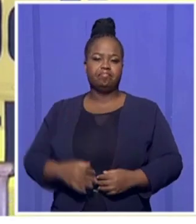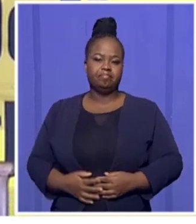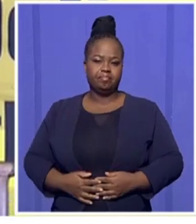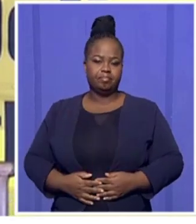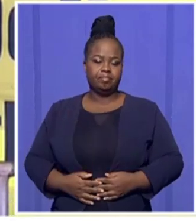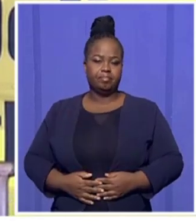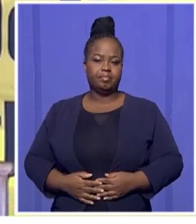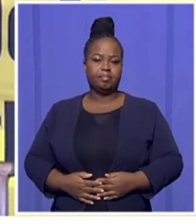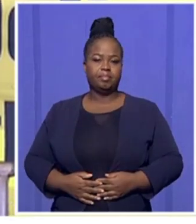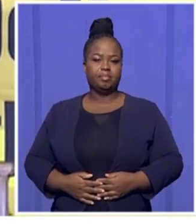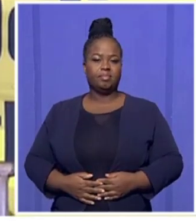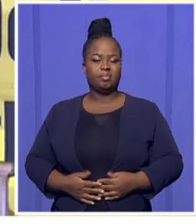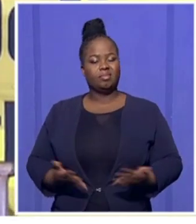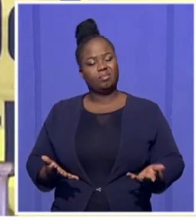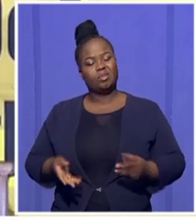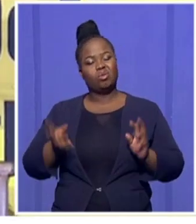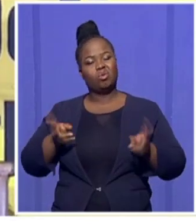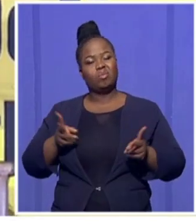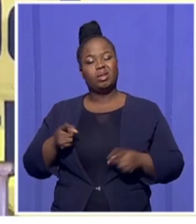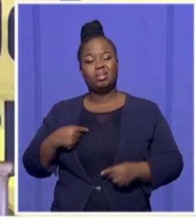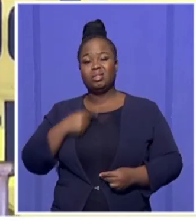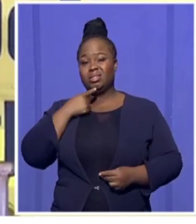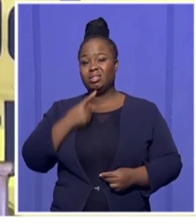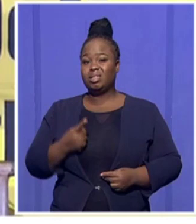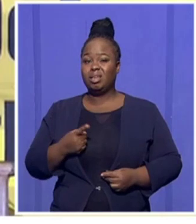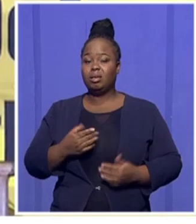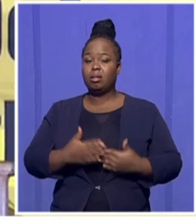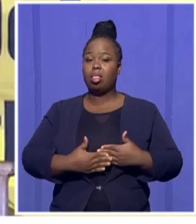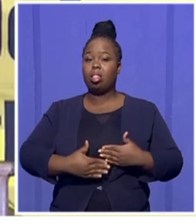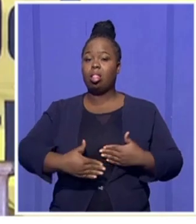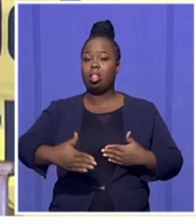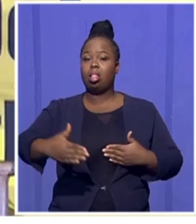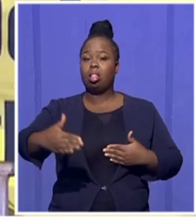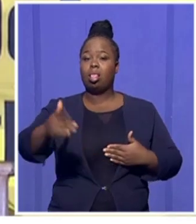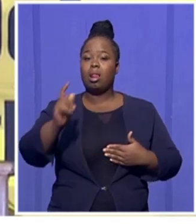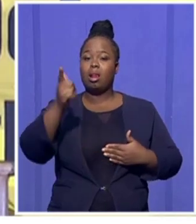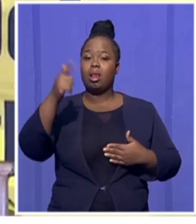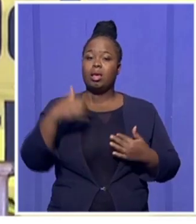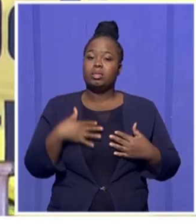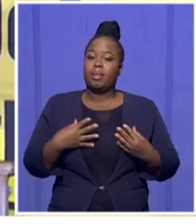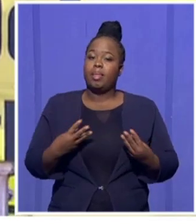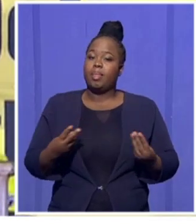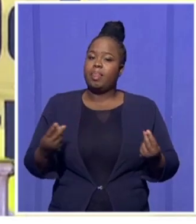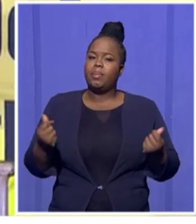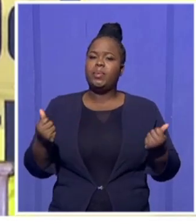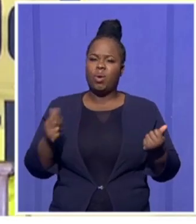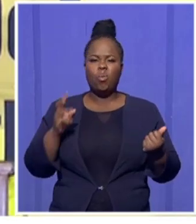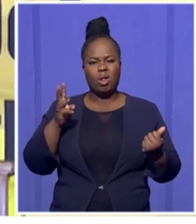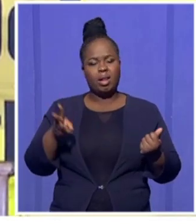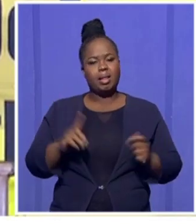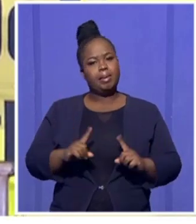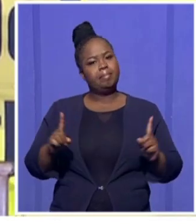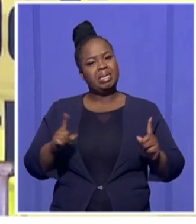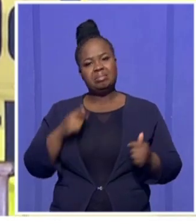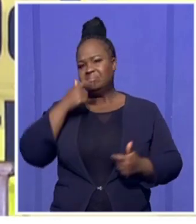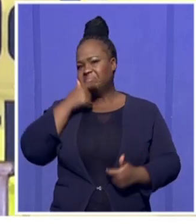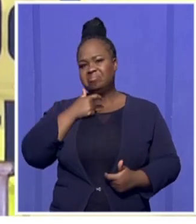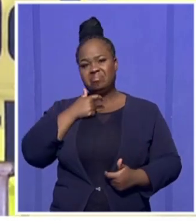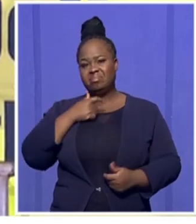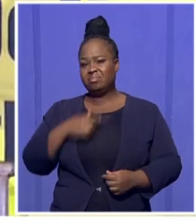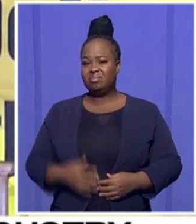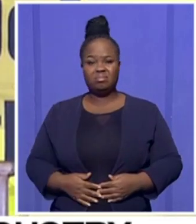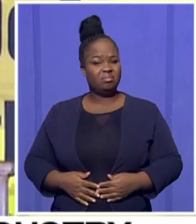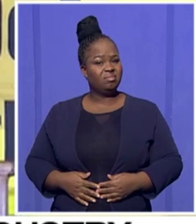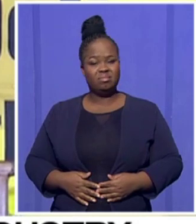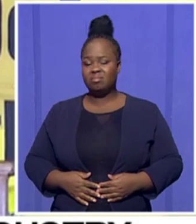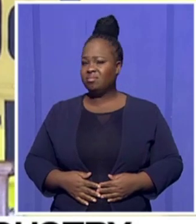Comrades, it is often said that time heals. Sadly, however, this is yet to be the